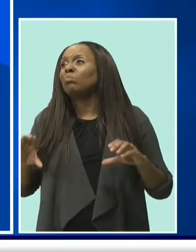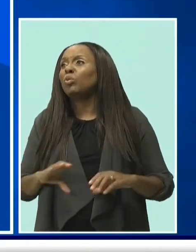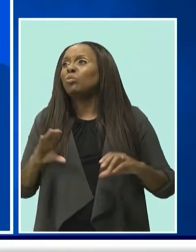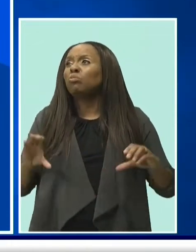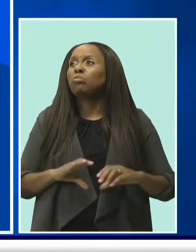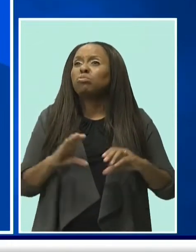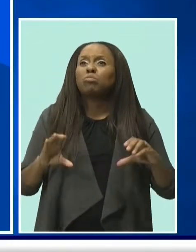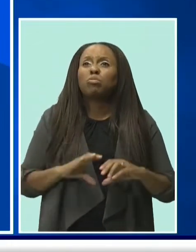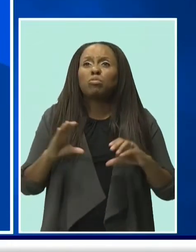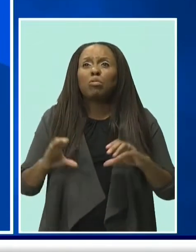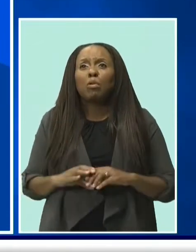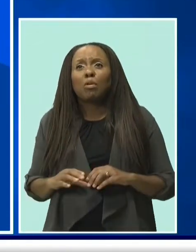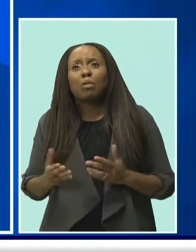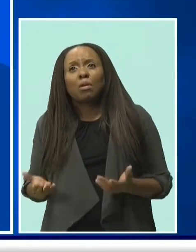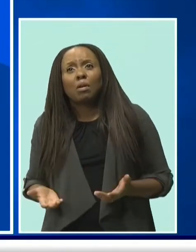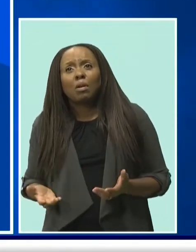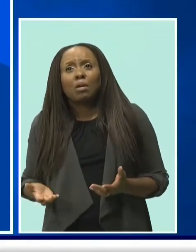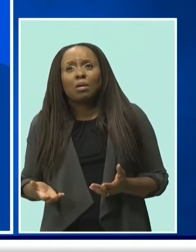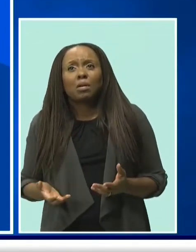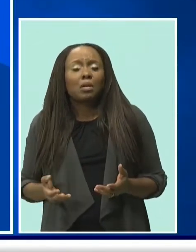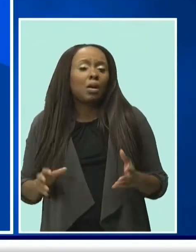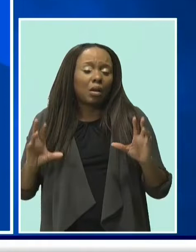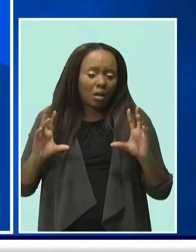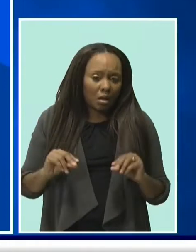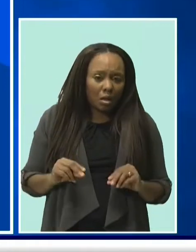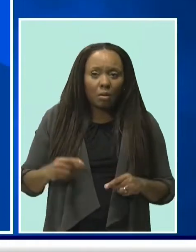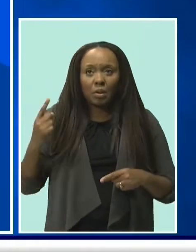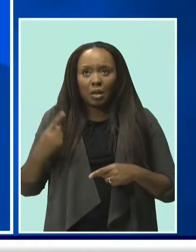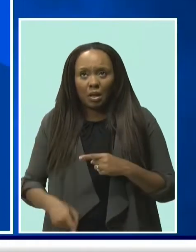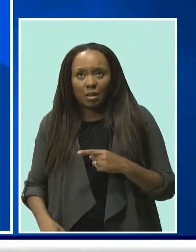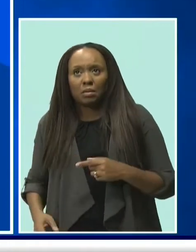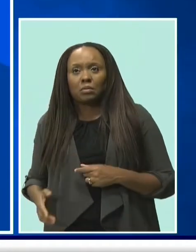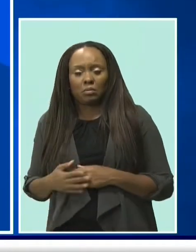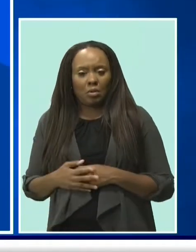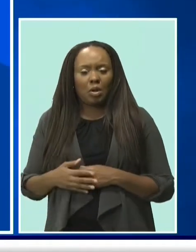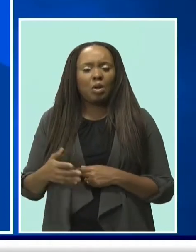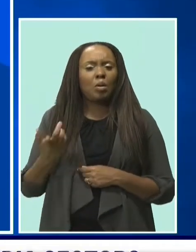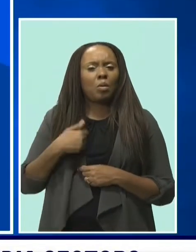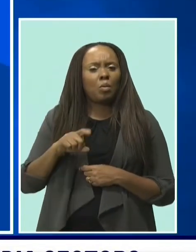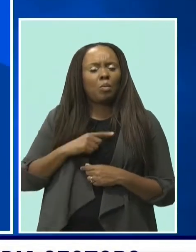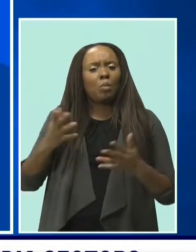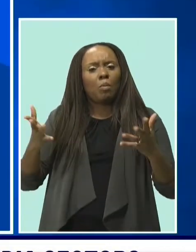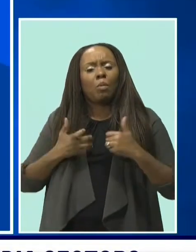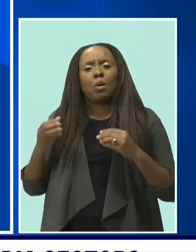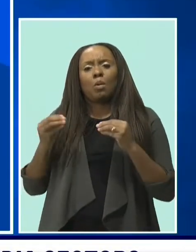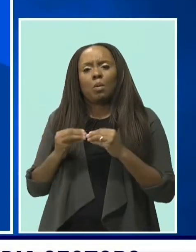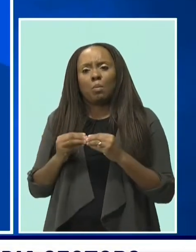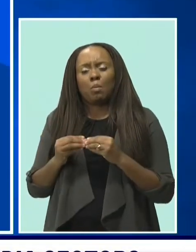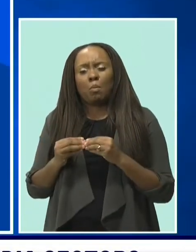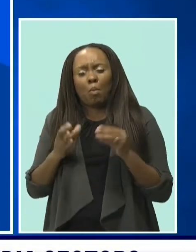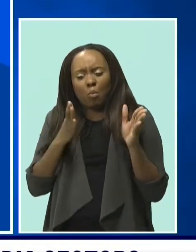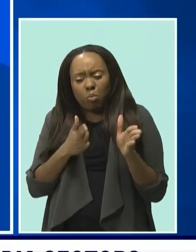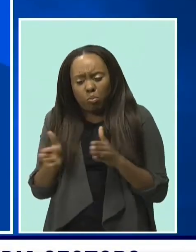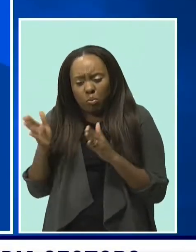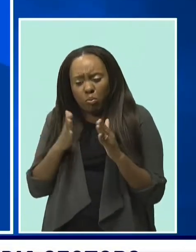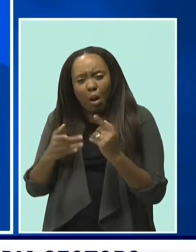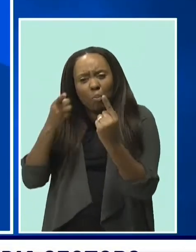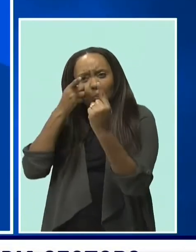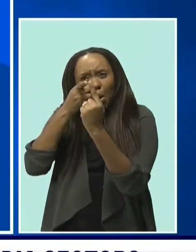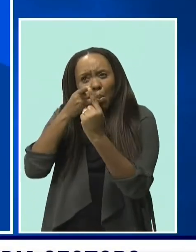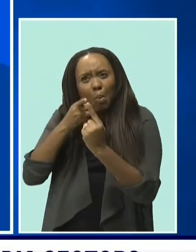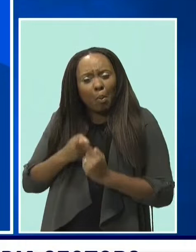answer is ABC for BCC. Adopt moral, strategic leadership as part of your governance